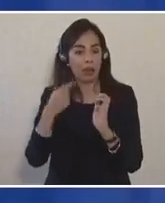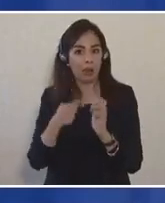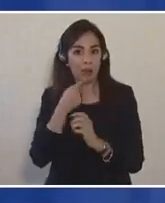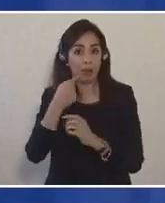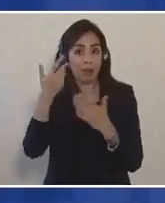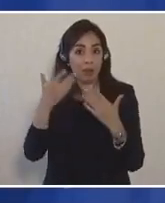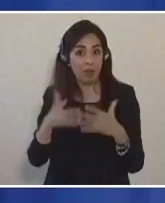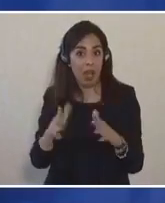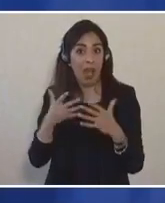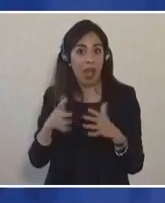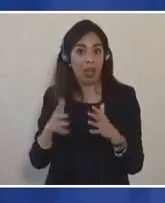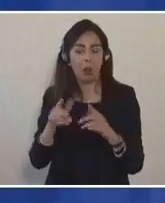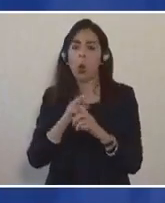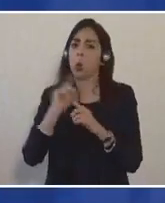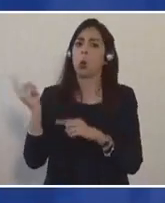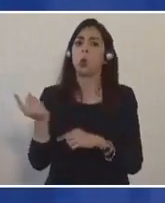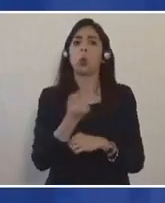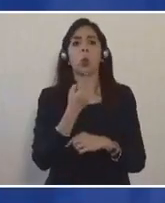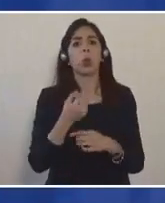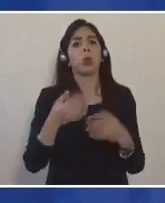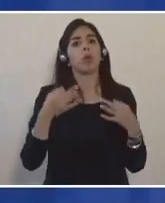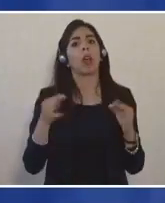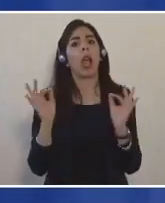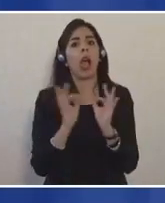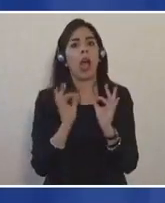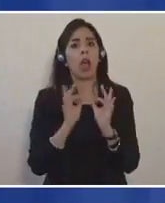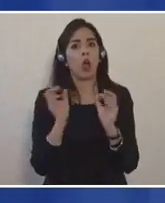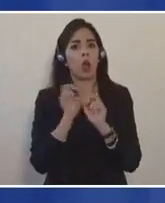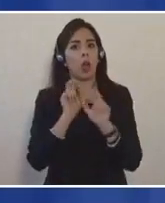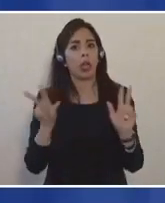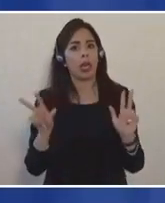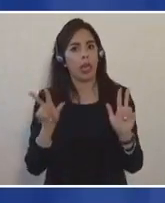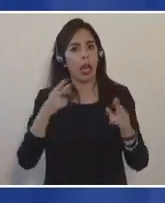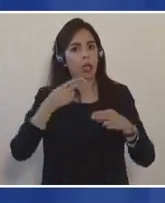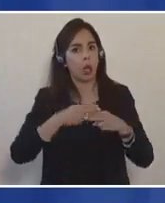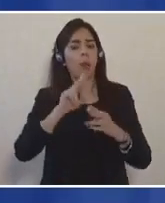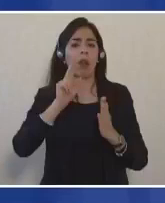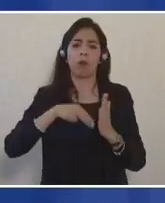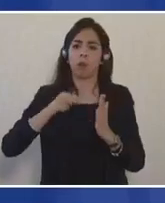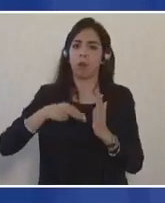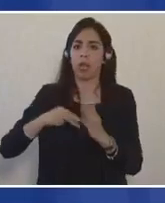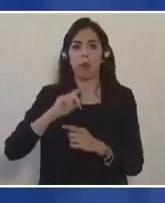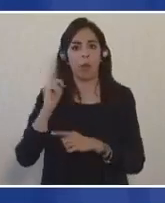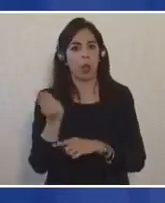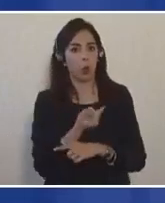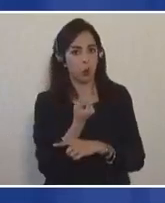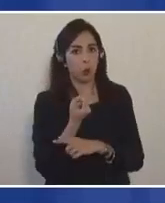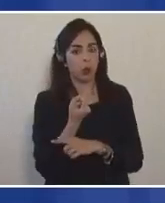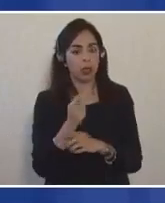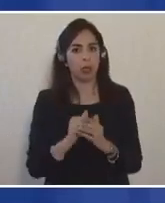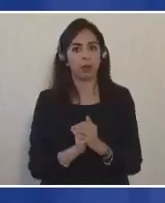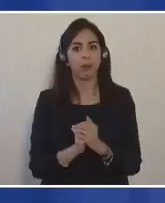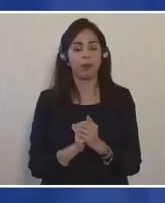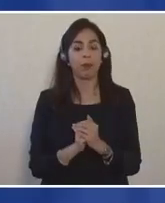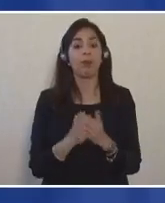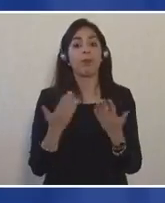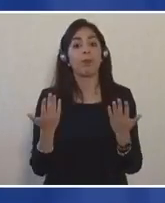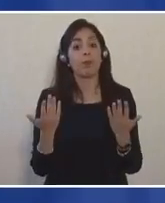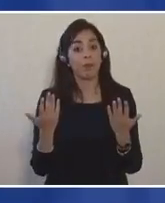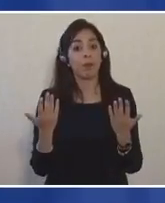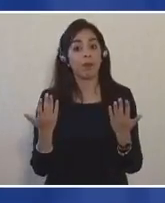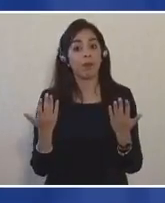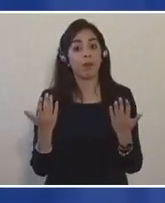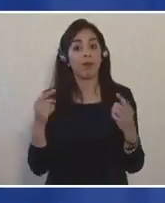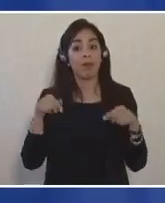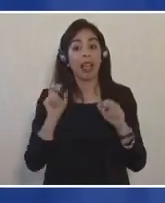find it detailed out in the Rome Declaration what the supply chains are concerned. If I look into my papers, I can cite it to you.